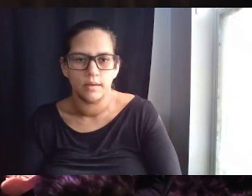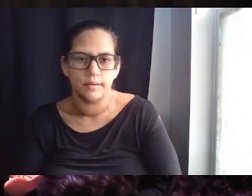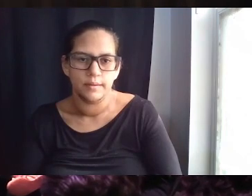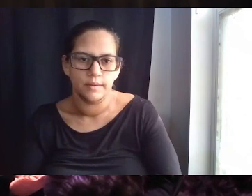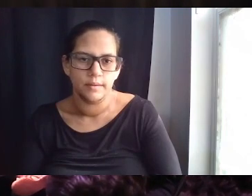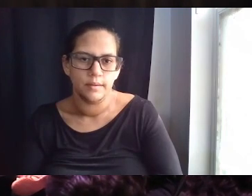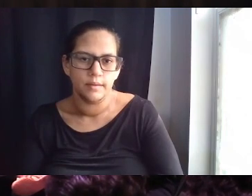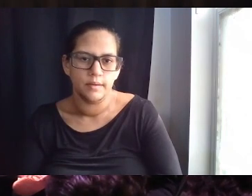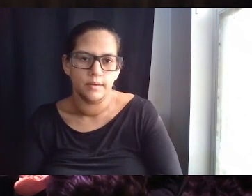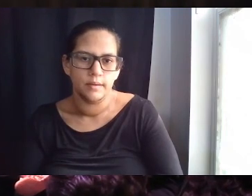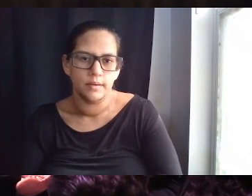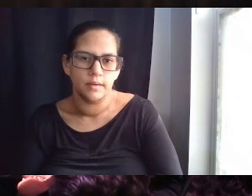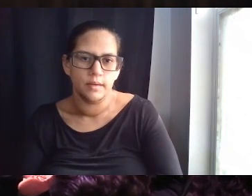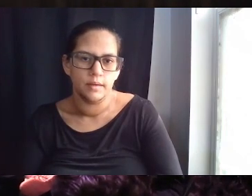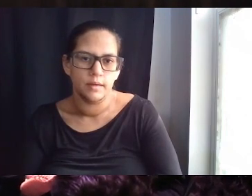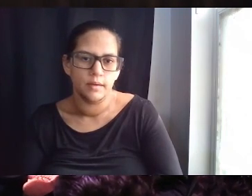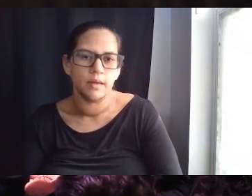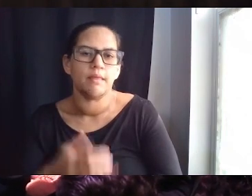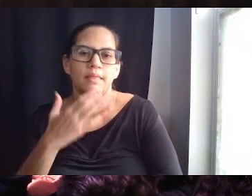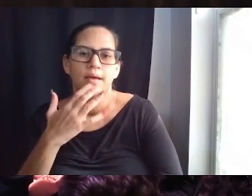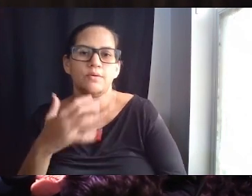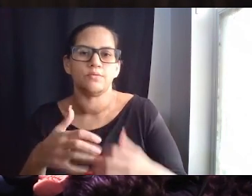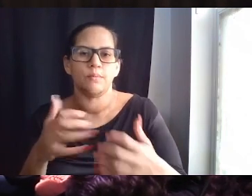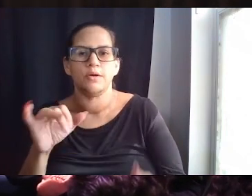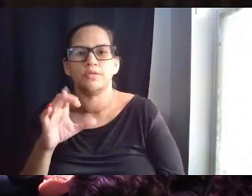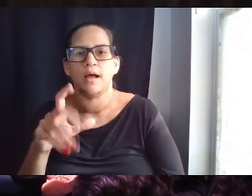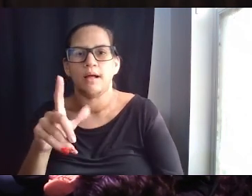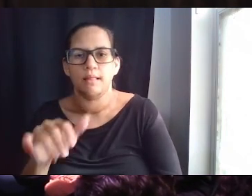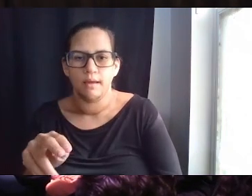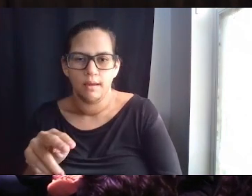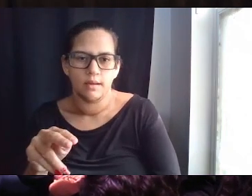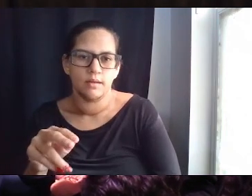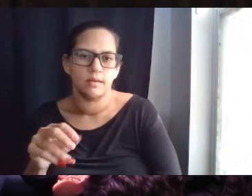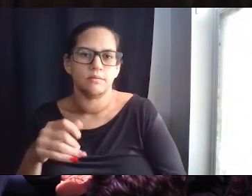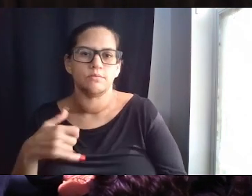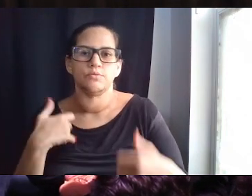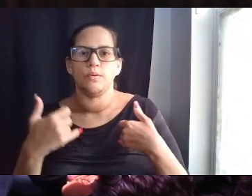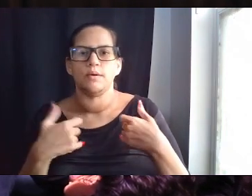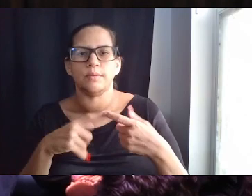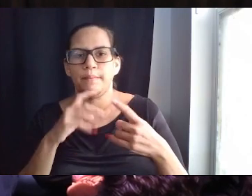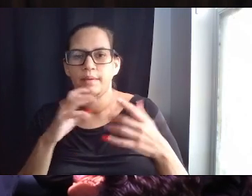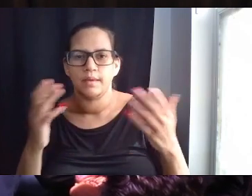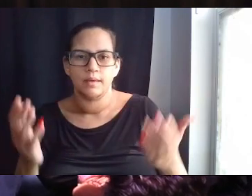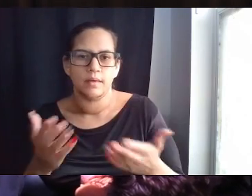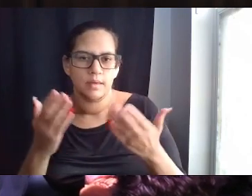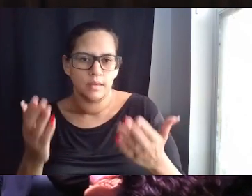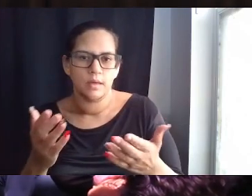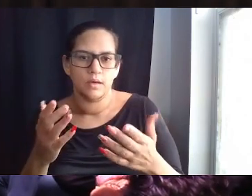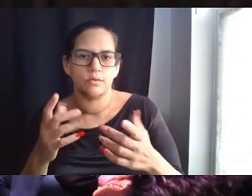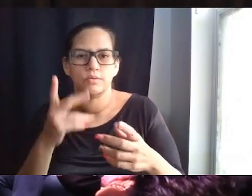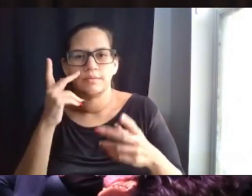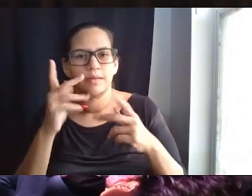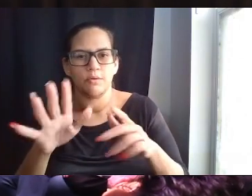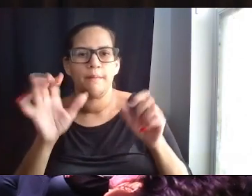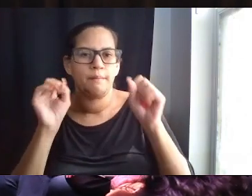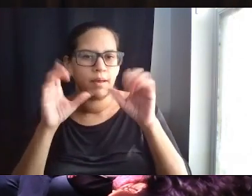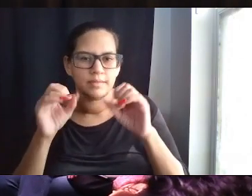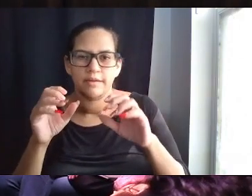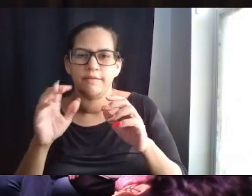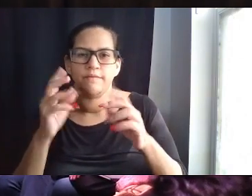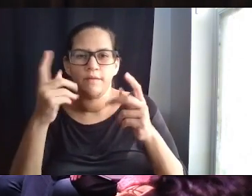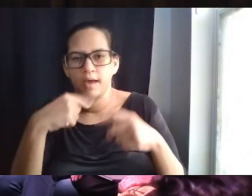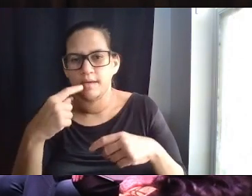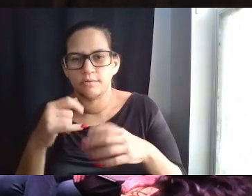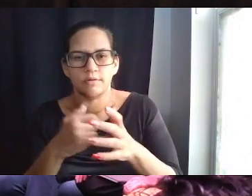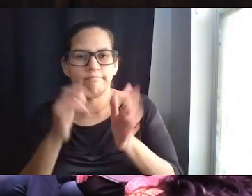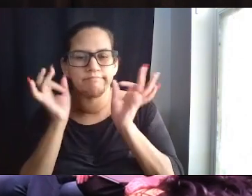Thank you so much, Jacqueline. It's such a joy to be here to see all of your amazing faces. It's just extraordinary. I